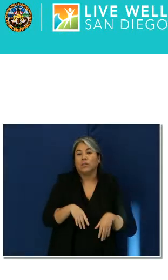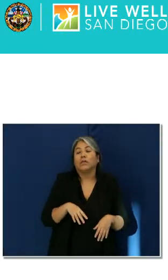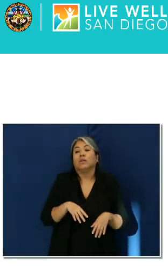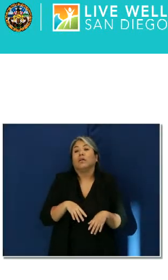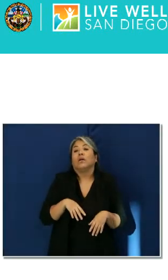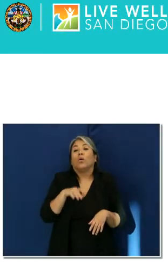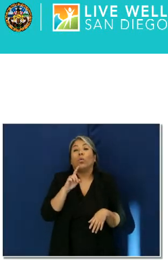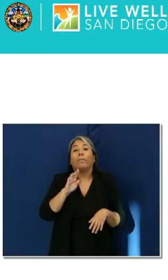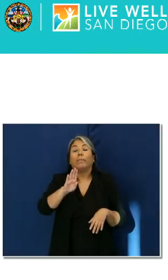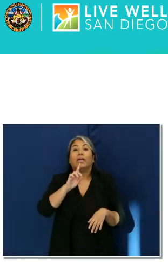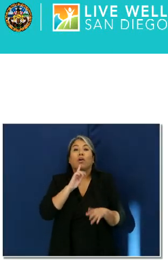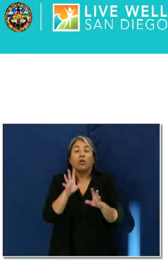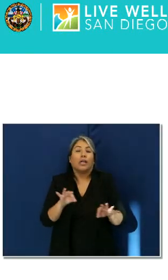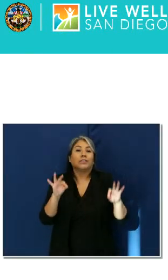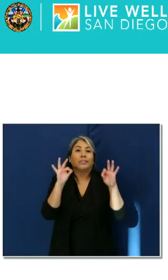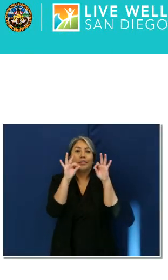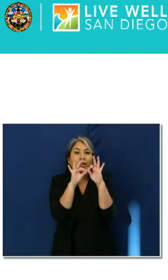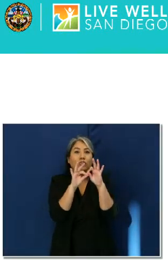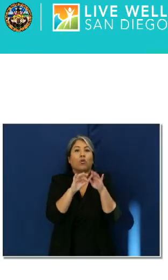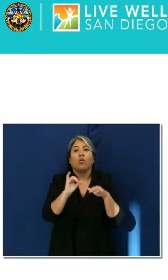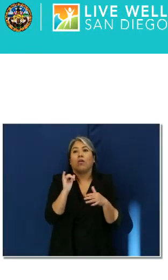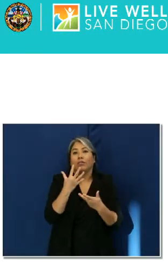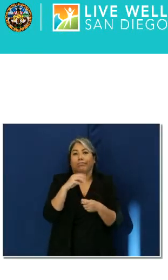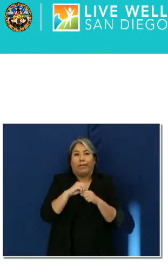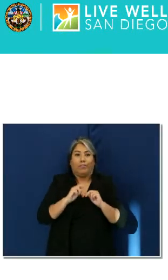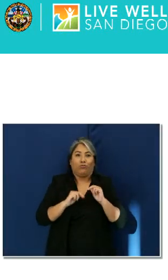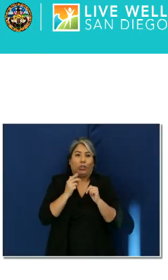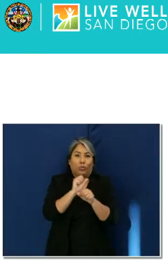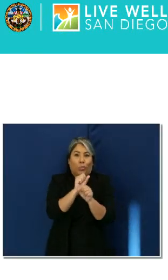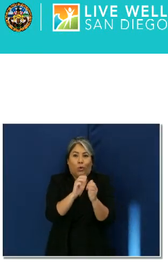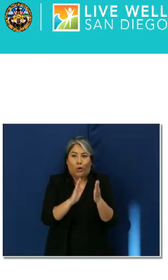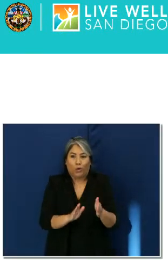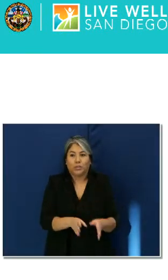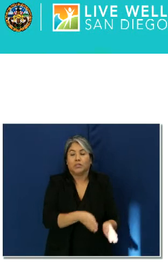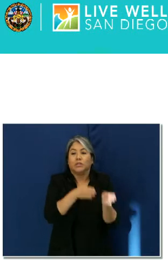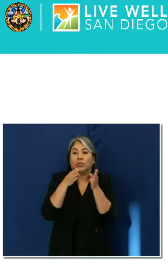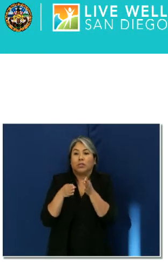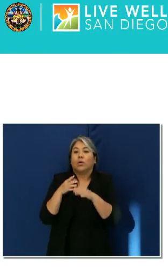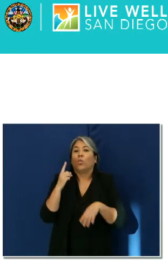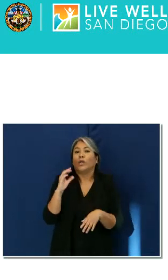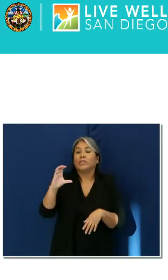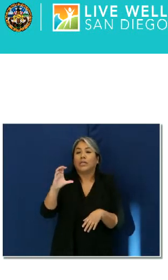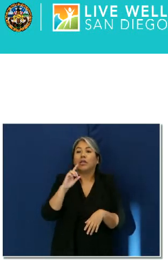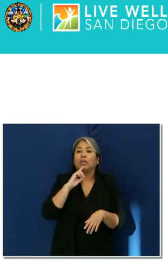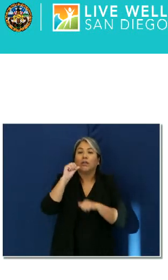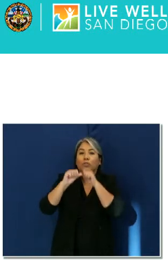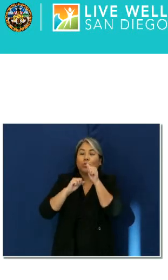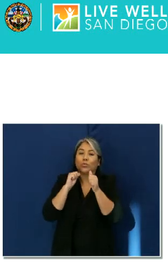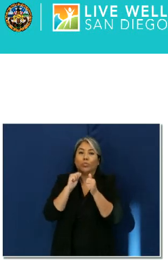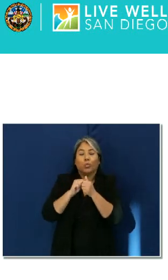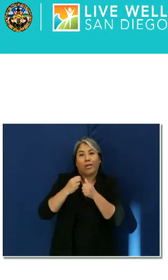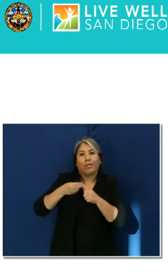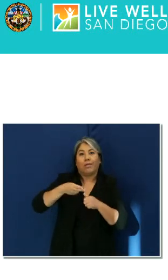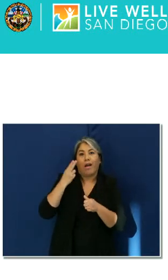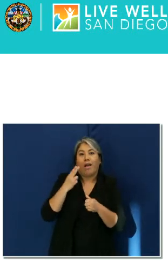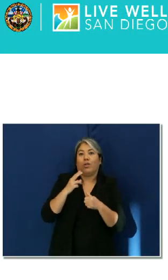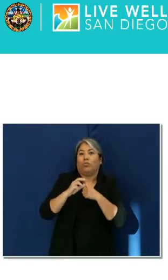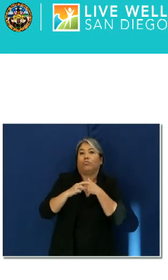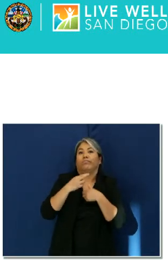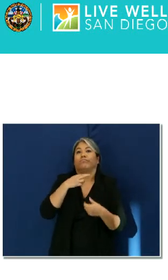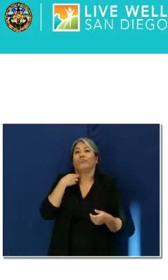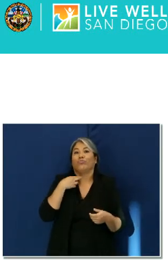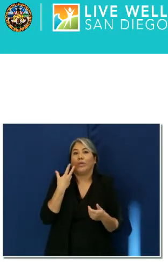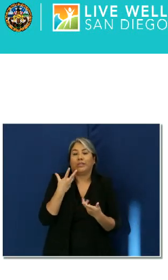essential critical infrastructure workers. And Phase 1C are adults with high-risk medical